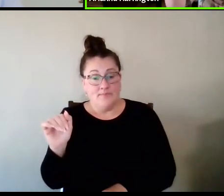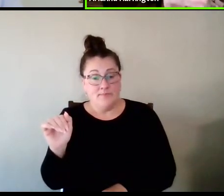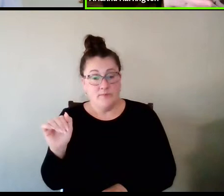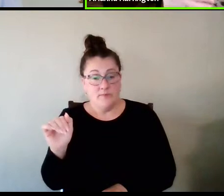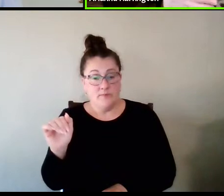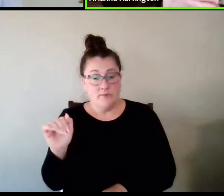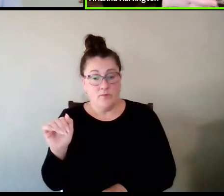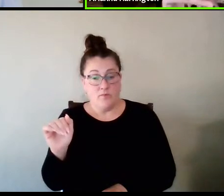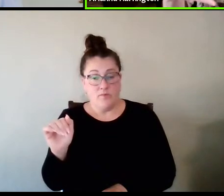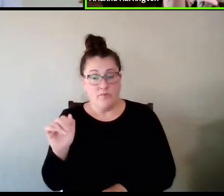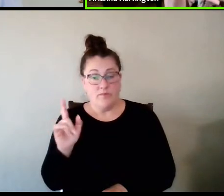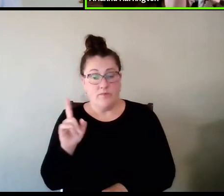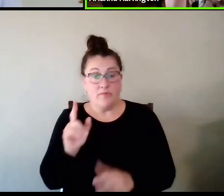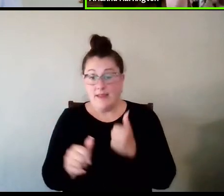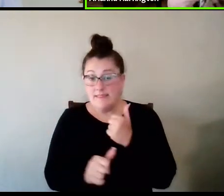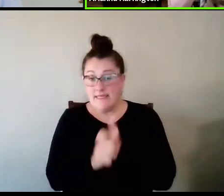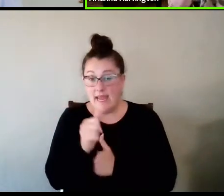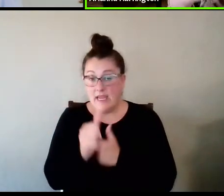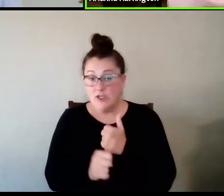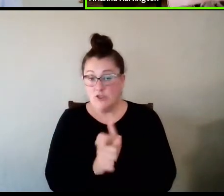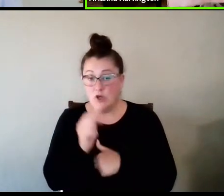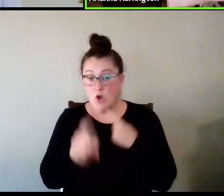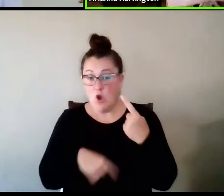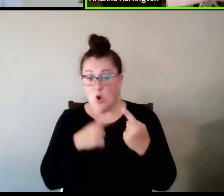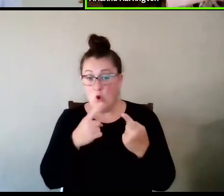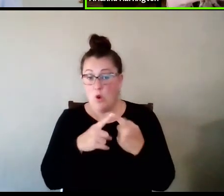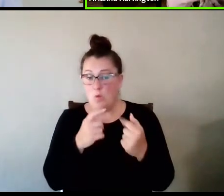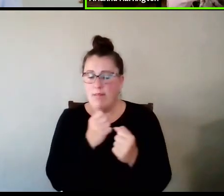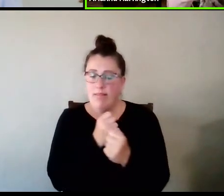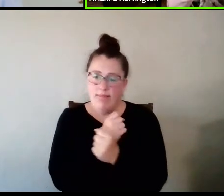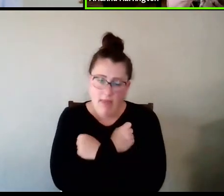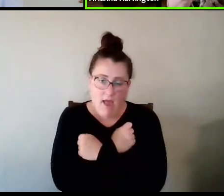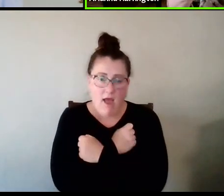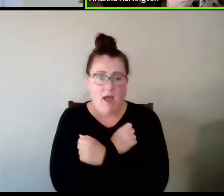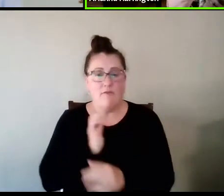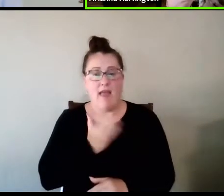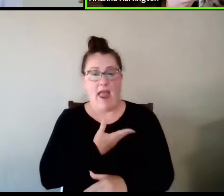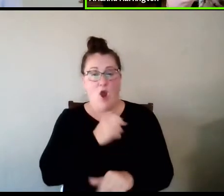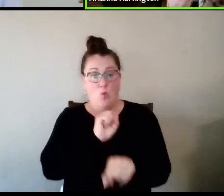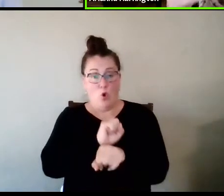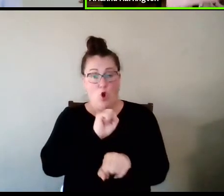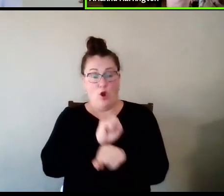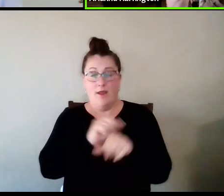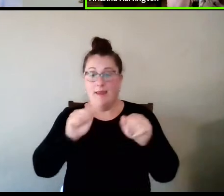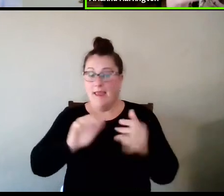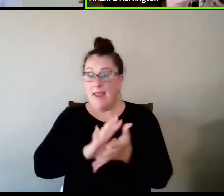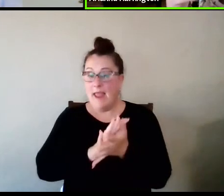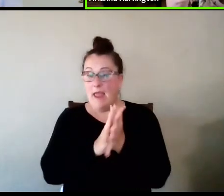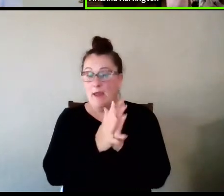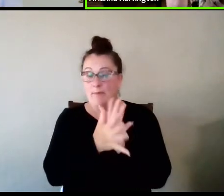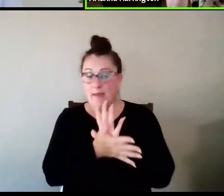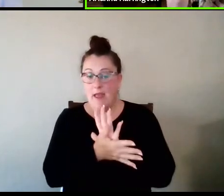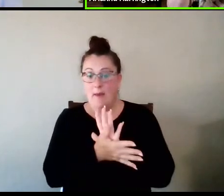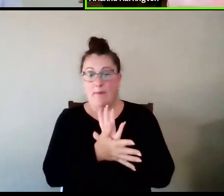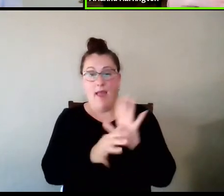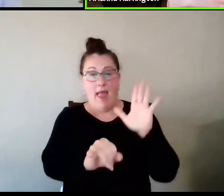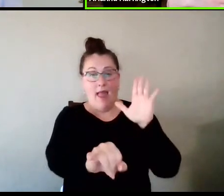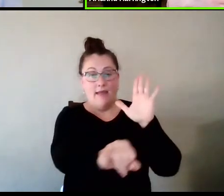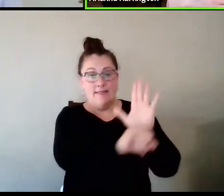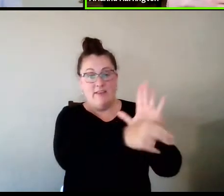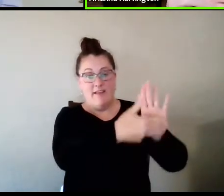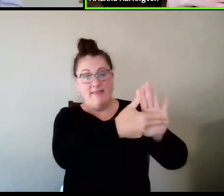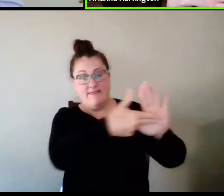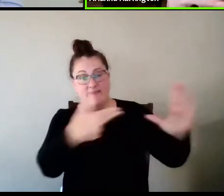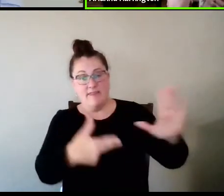a danger that when we love our work, we can become totally identified with our